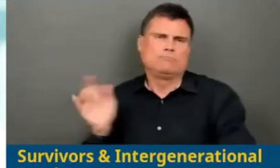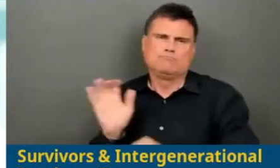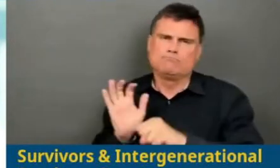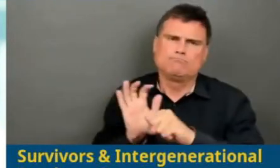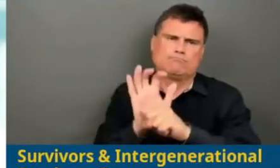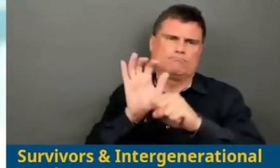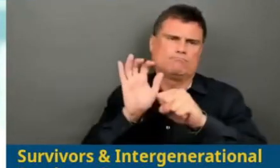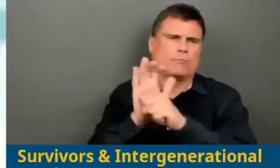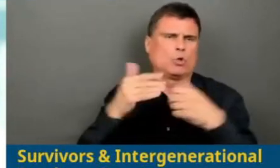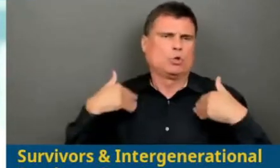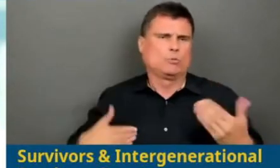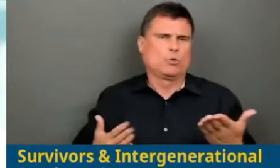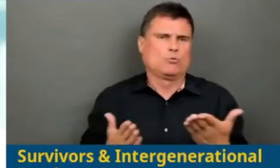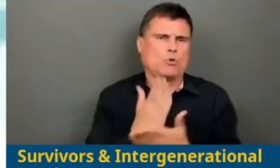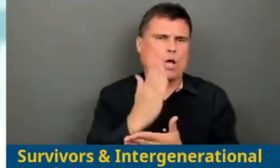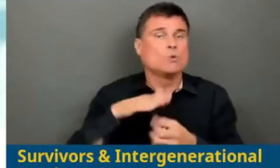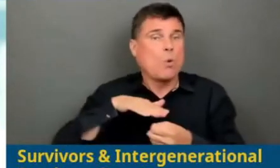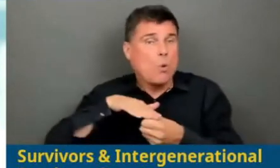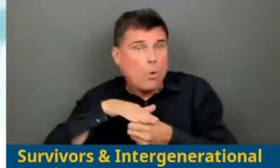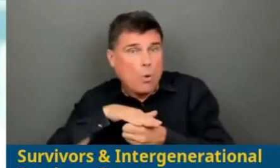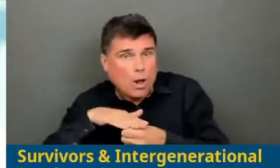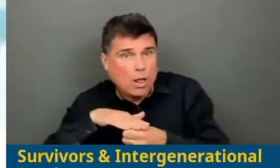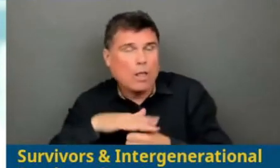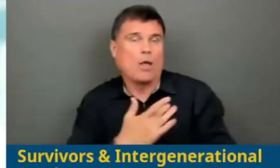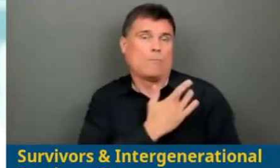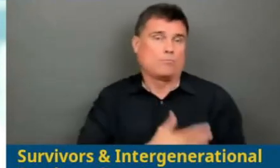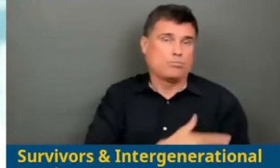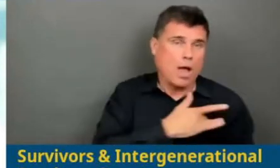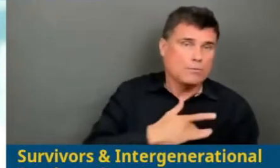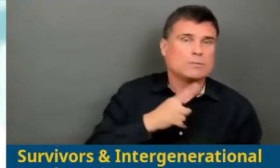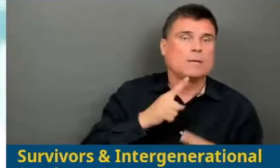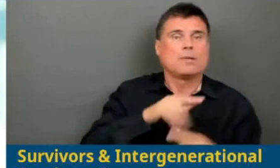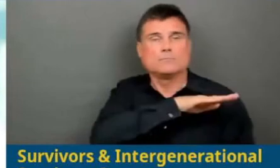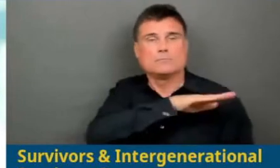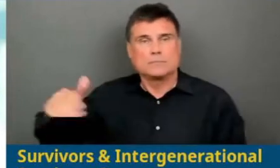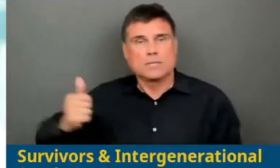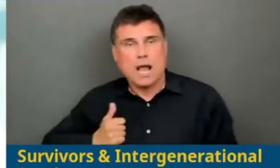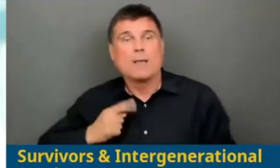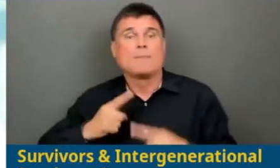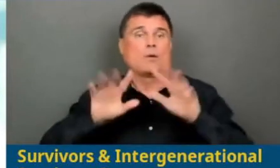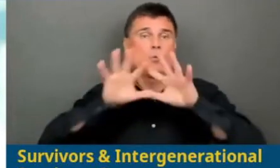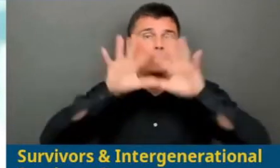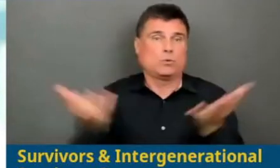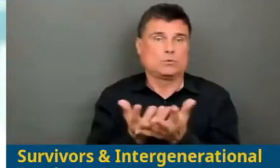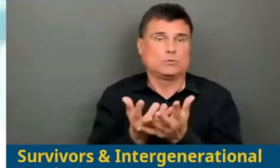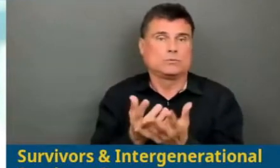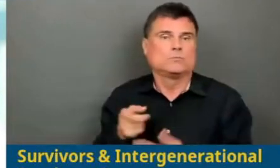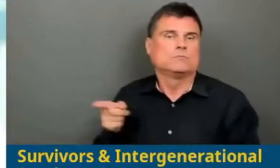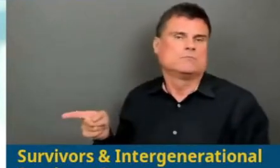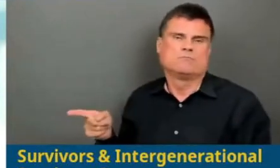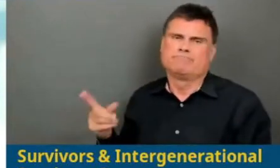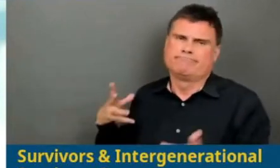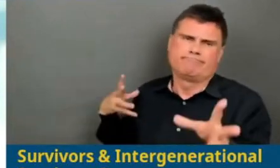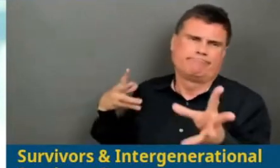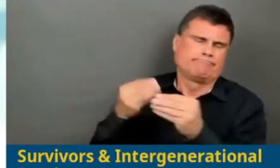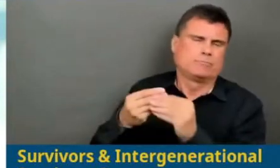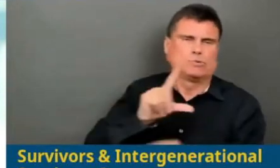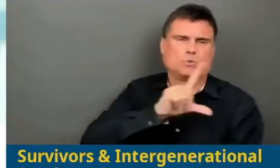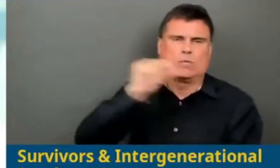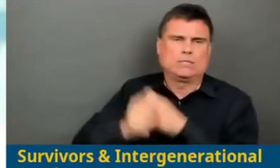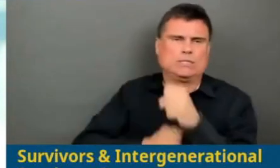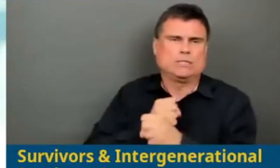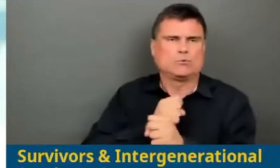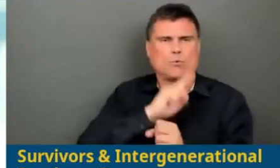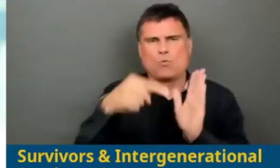internationally. Ms. Sweetsome has more than 20 years of experience in leadership and advocacy positions. She is currently an